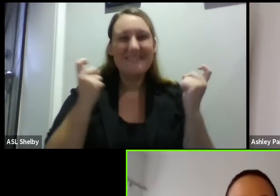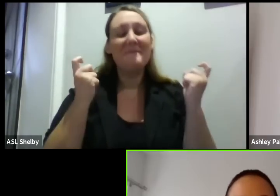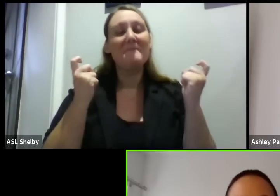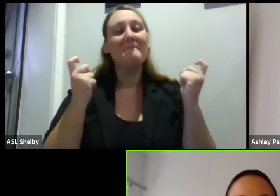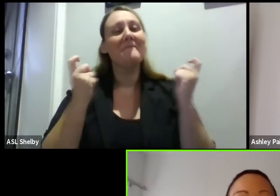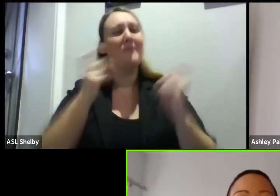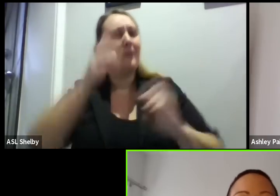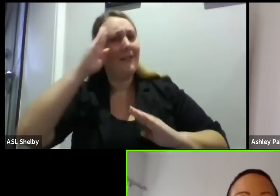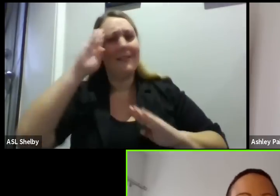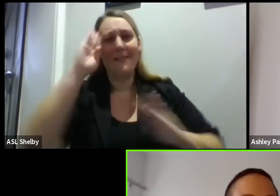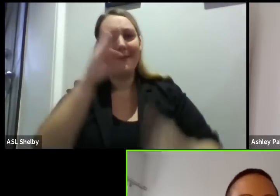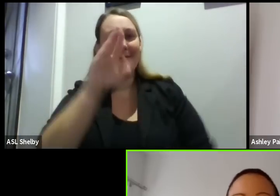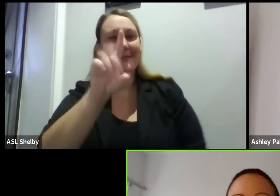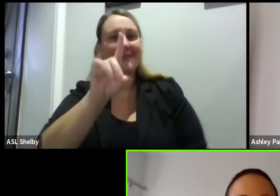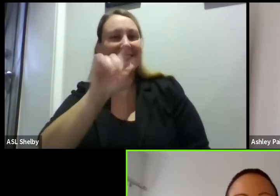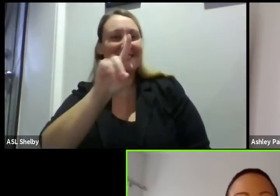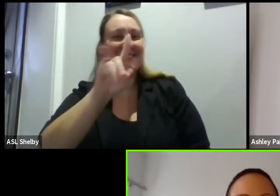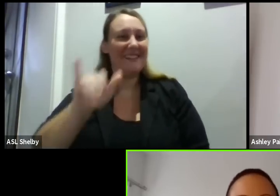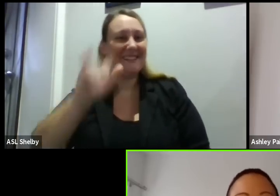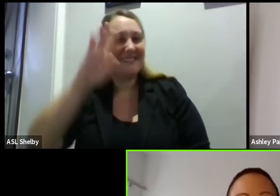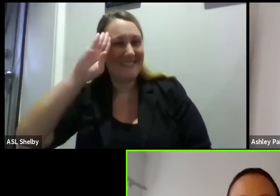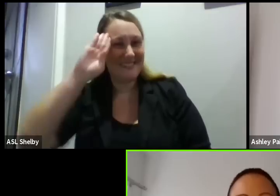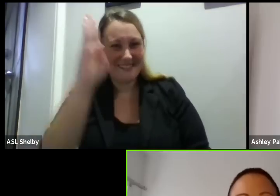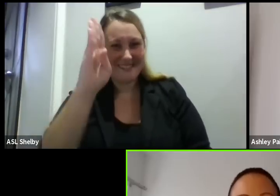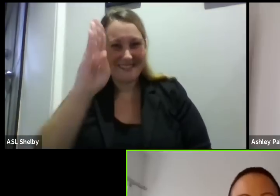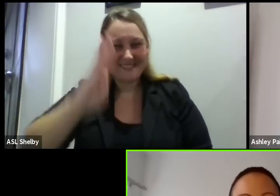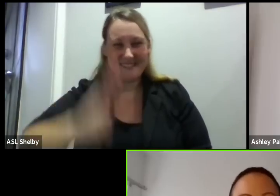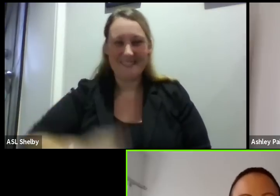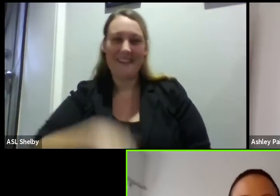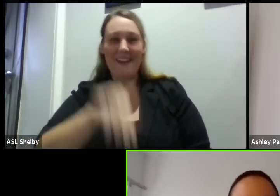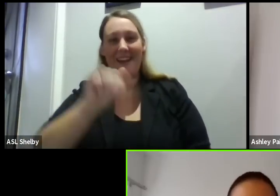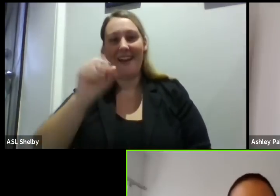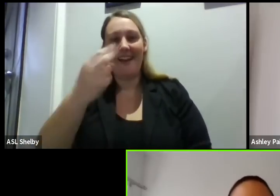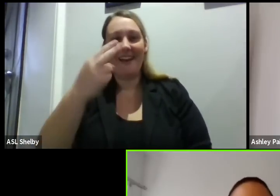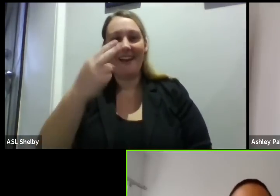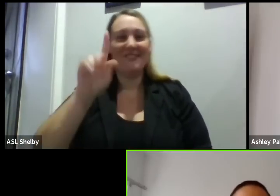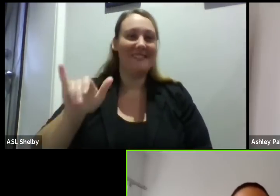Daddy. Hello, Daddy Ashley Page.